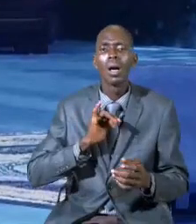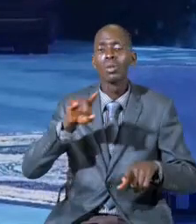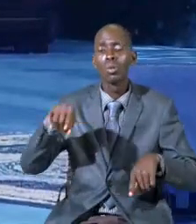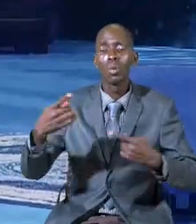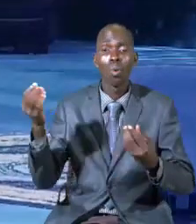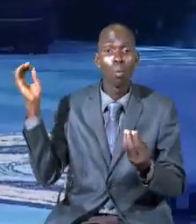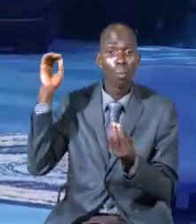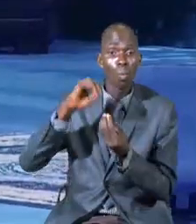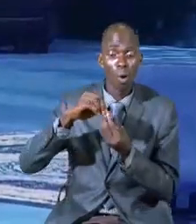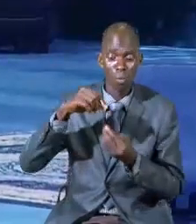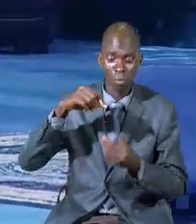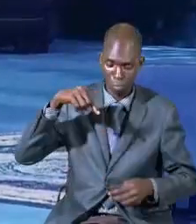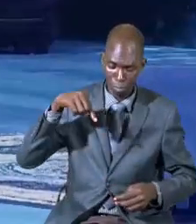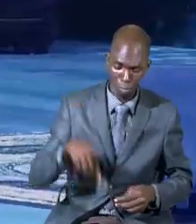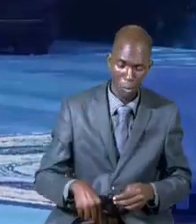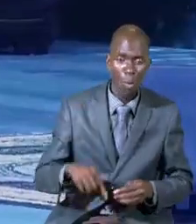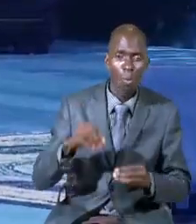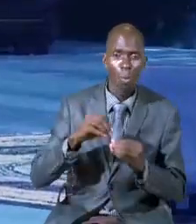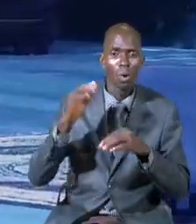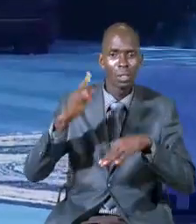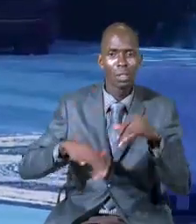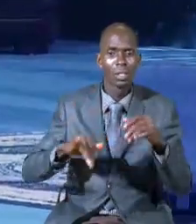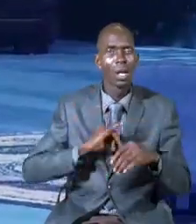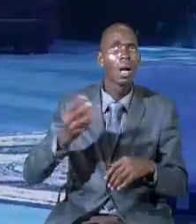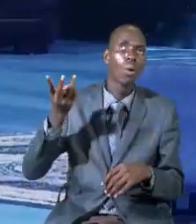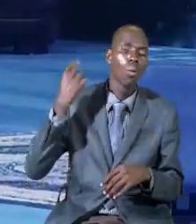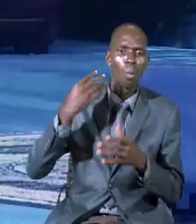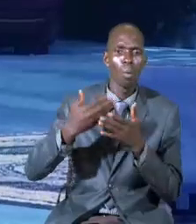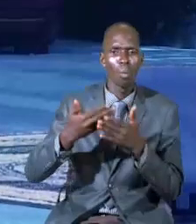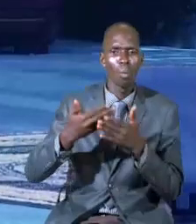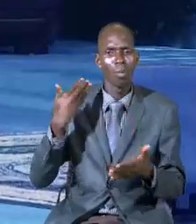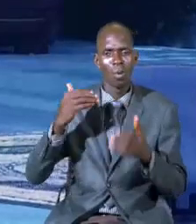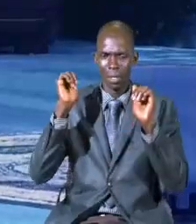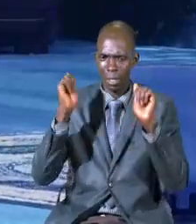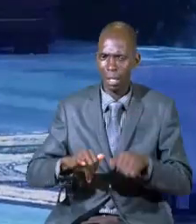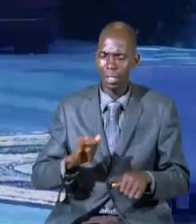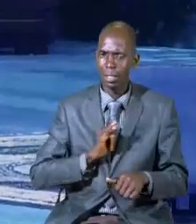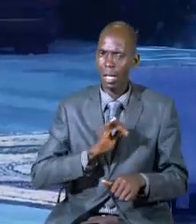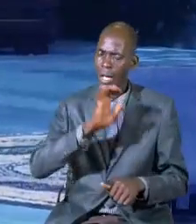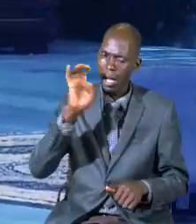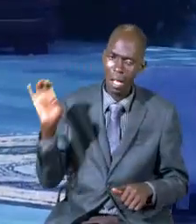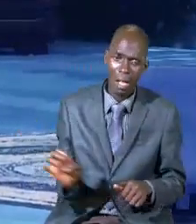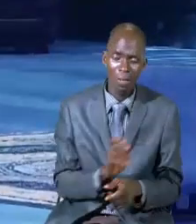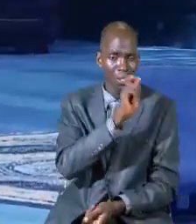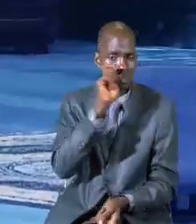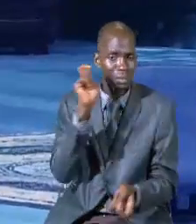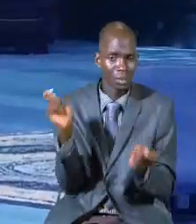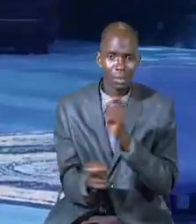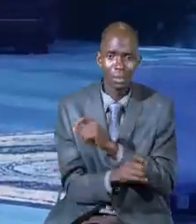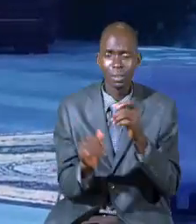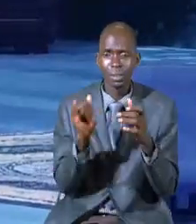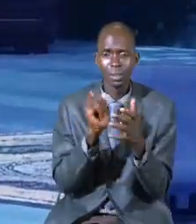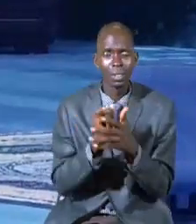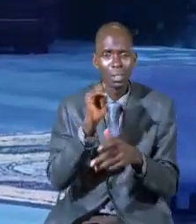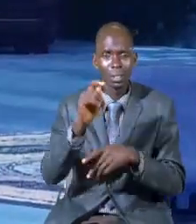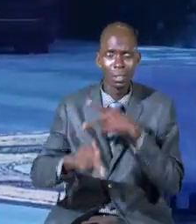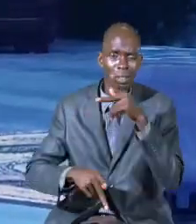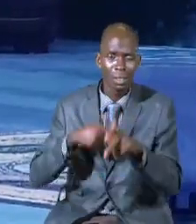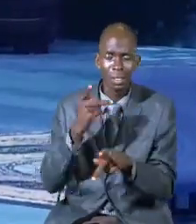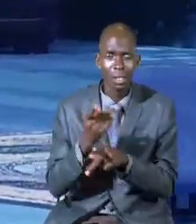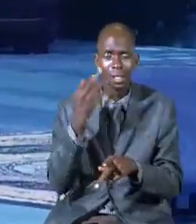more than I was before. Can I ever change that kind of pattern in